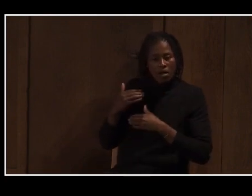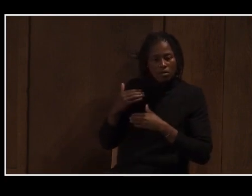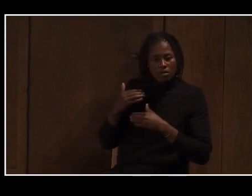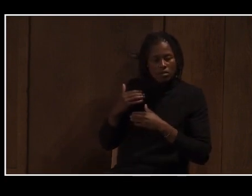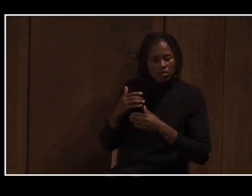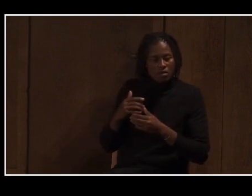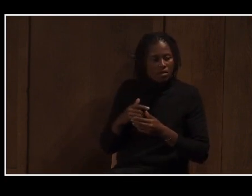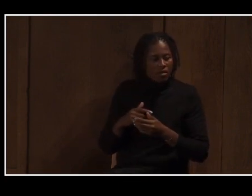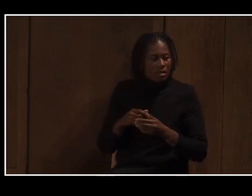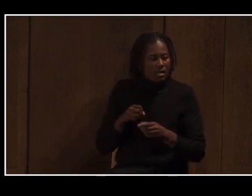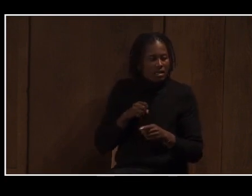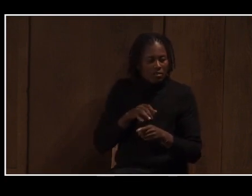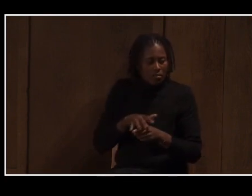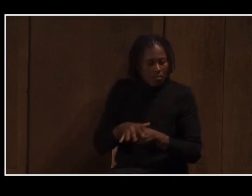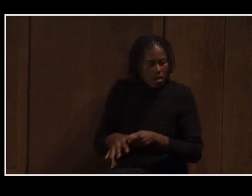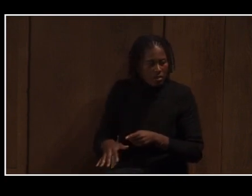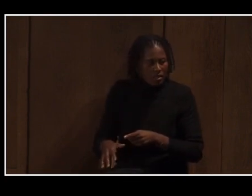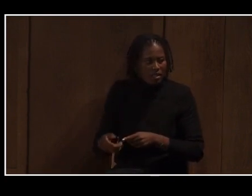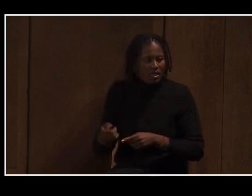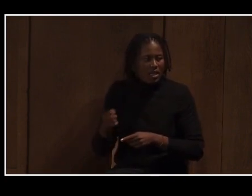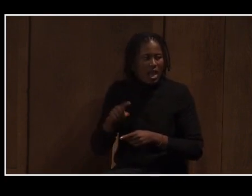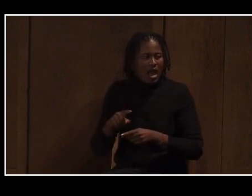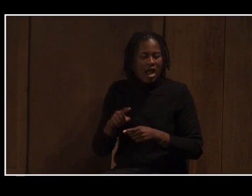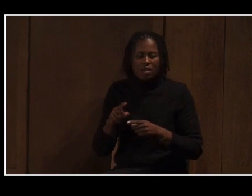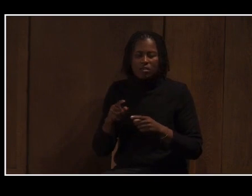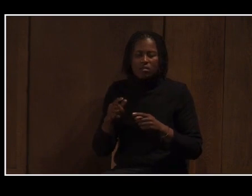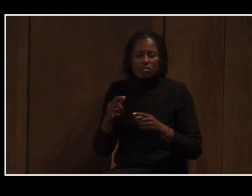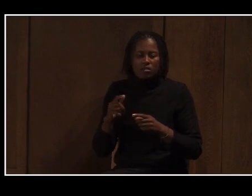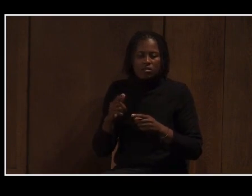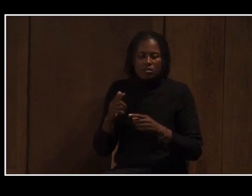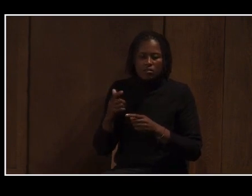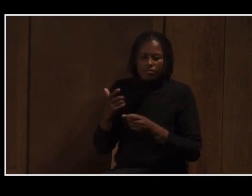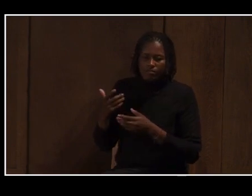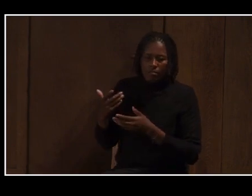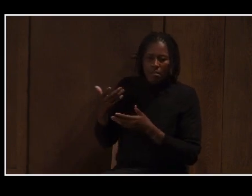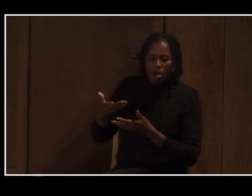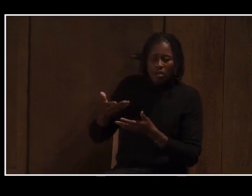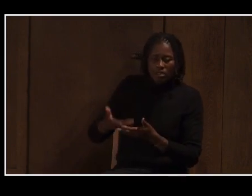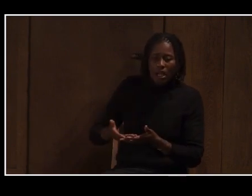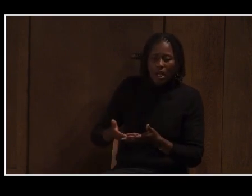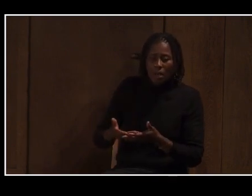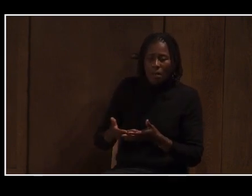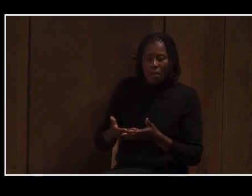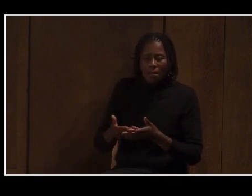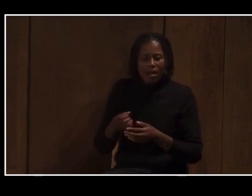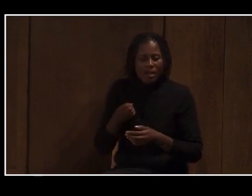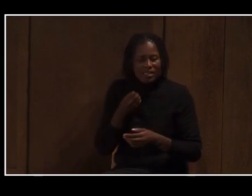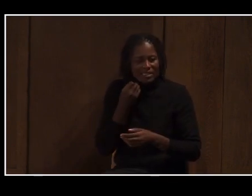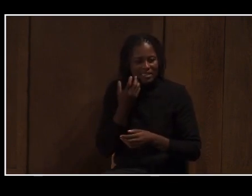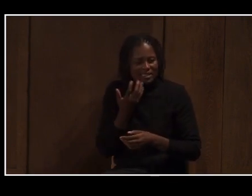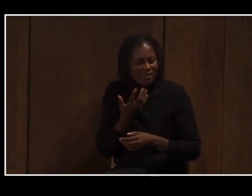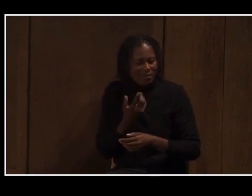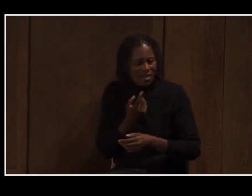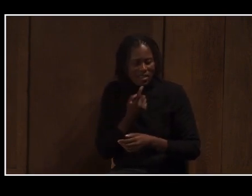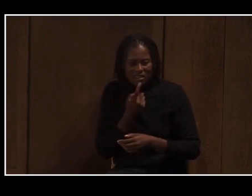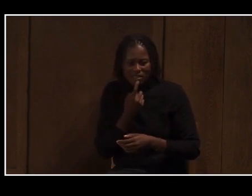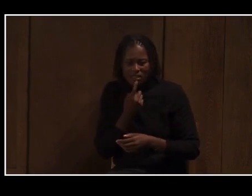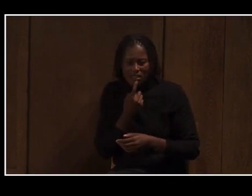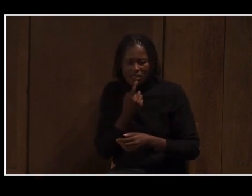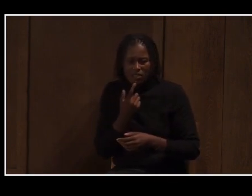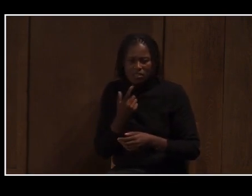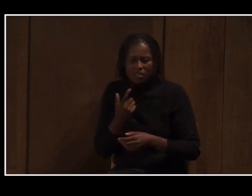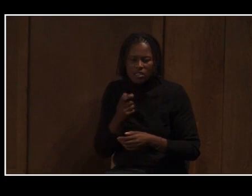stem, bloody and red, passed down by cinnamon tongues that would shoot for the sun as they watched vultures descend upon their